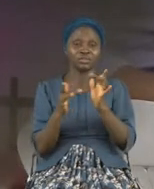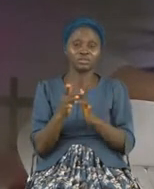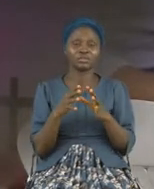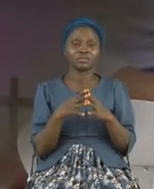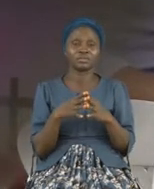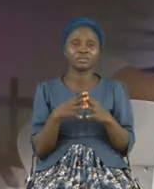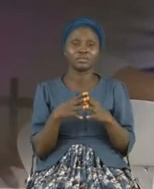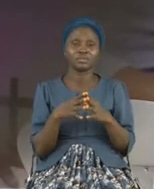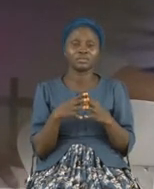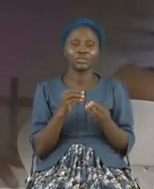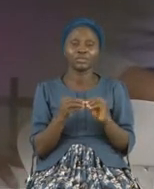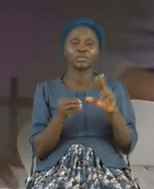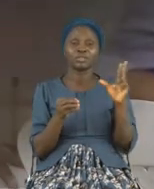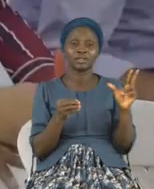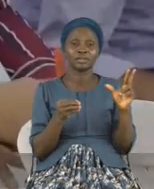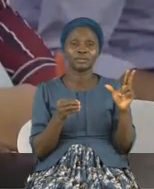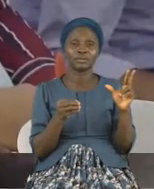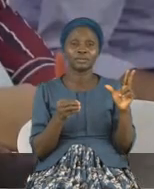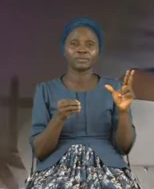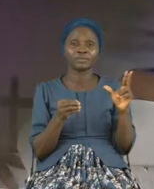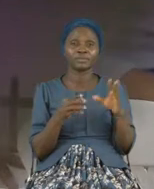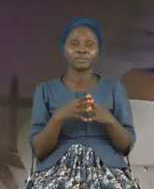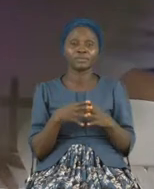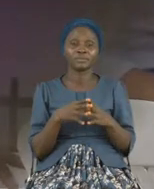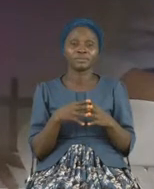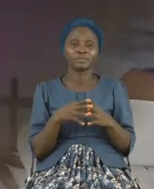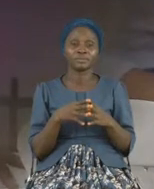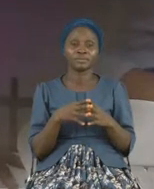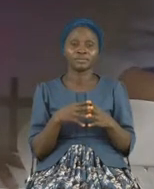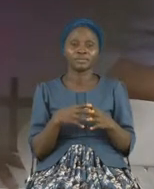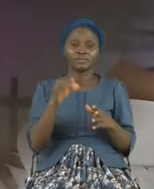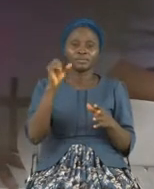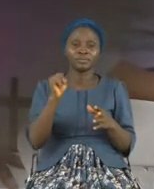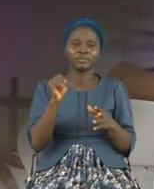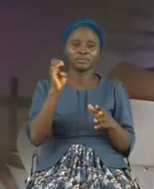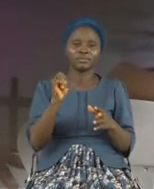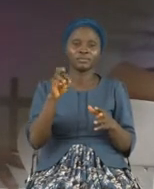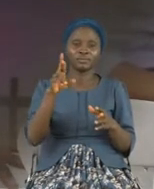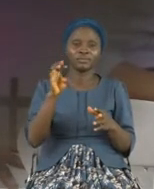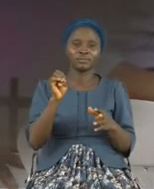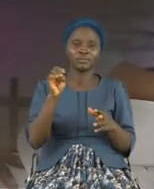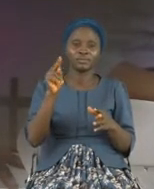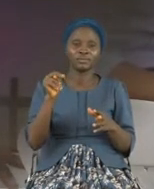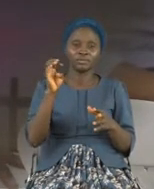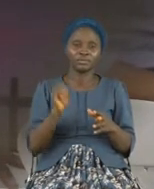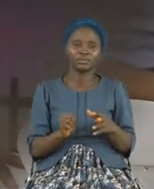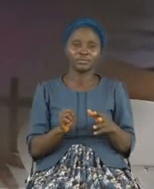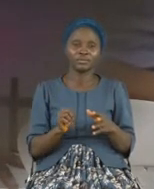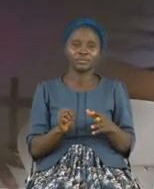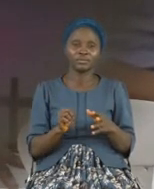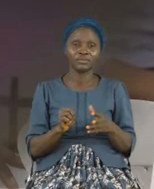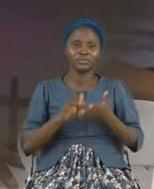And number three, serene, peaceful Conscience